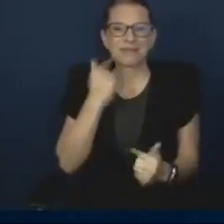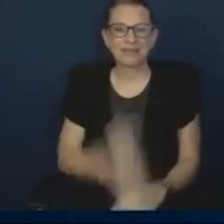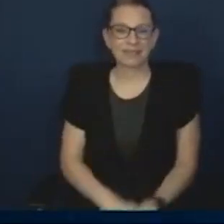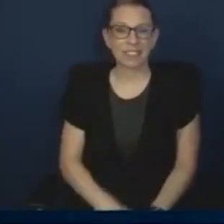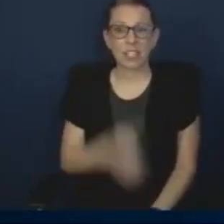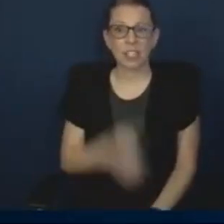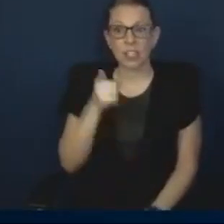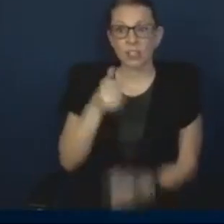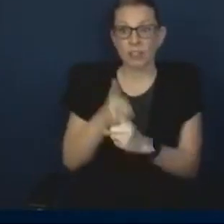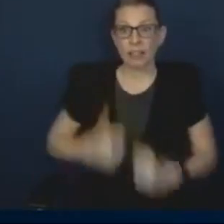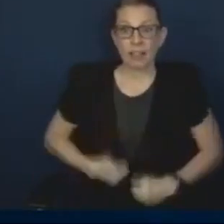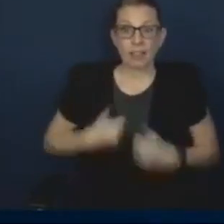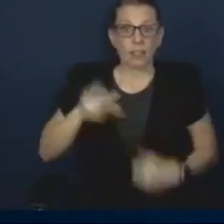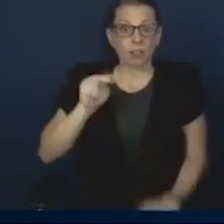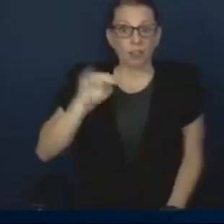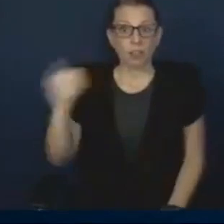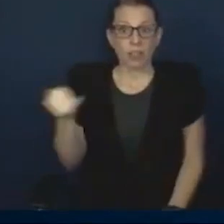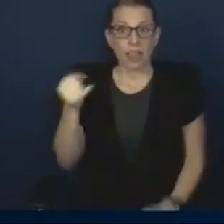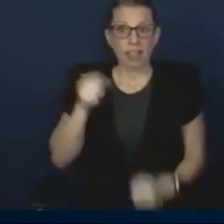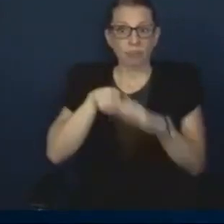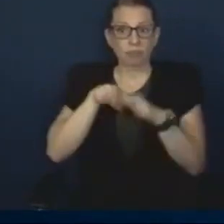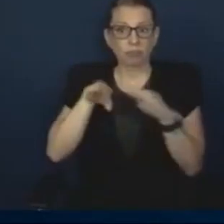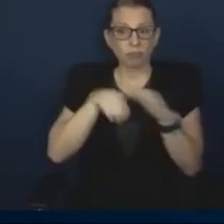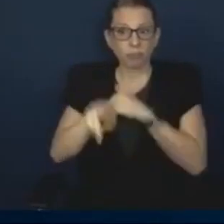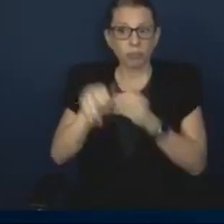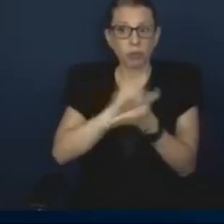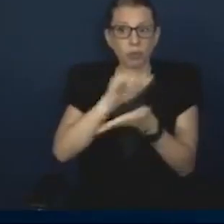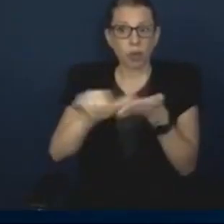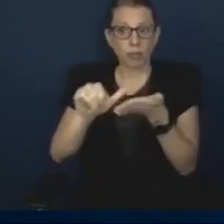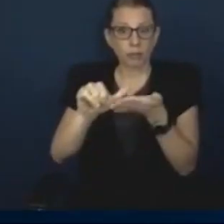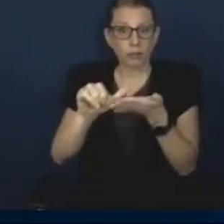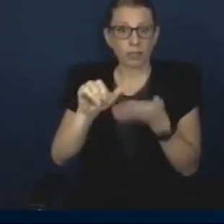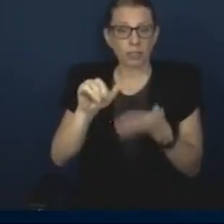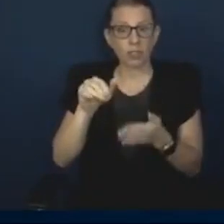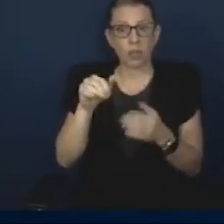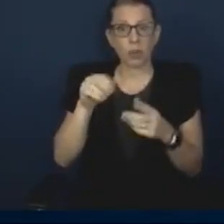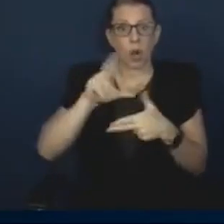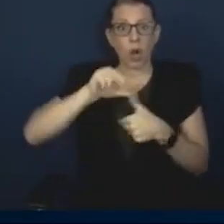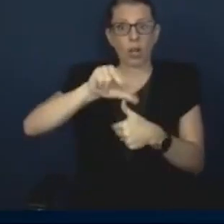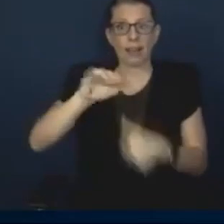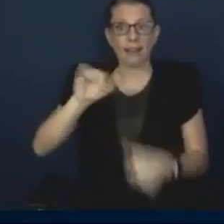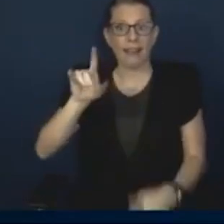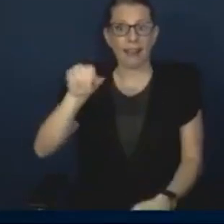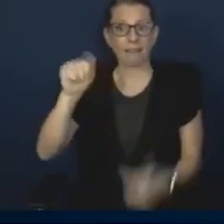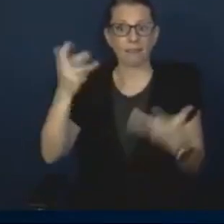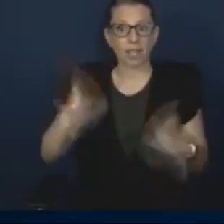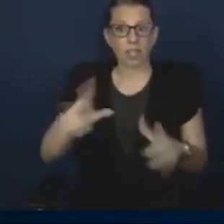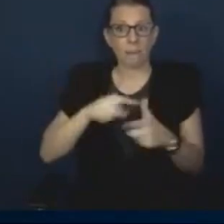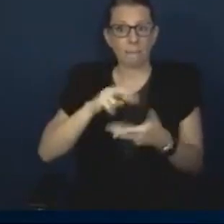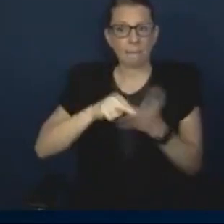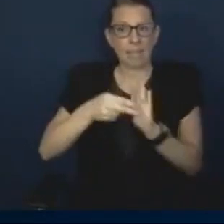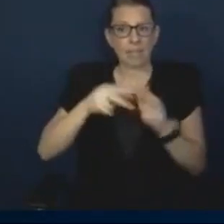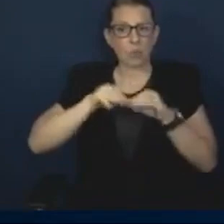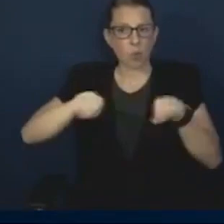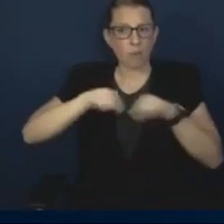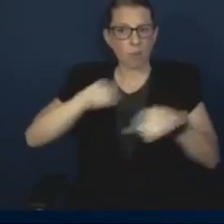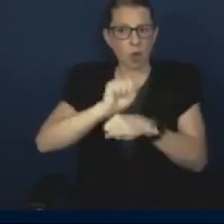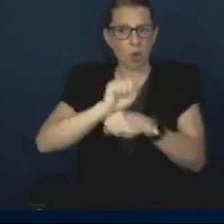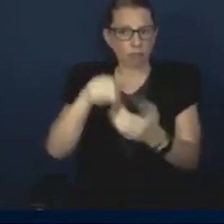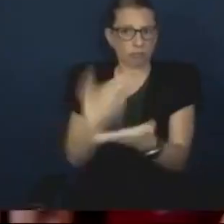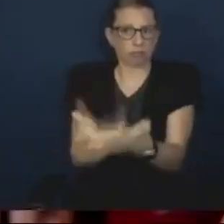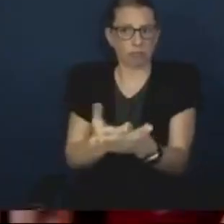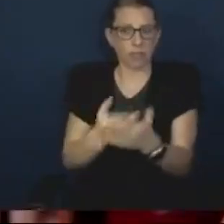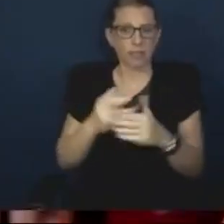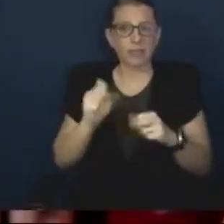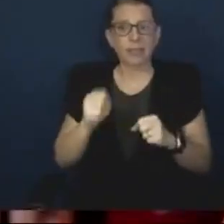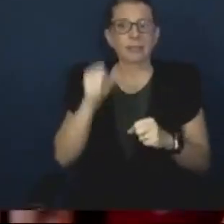must have to go into New York sometimes. Yep. Does that mean after Hurricane Ida, you have to swim to work? That's right. Yesterday, I swam to work. The trains were all